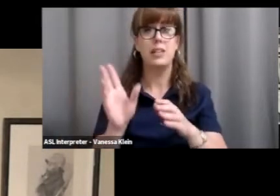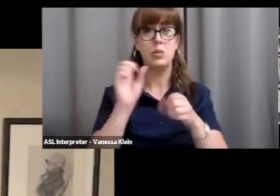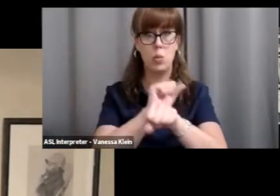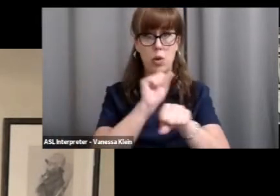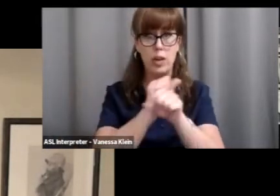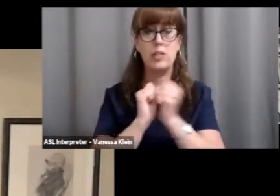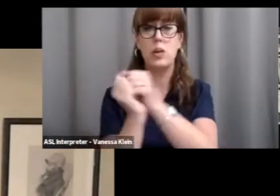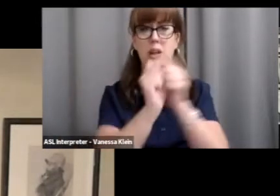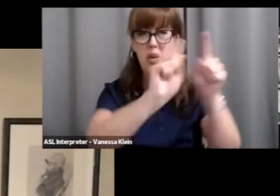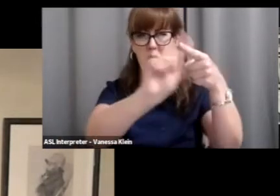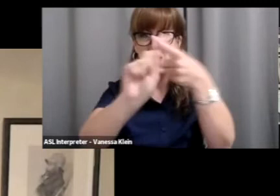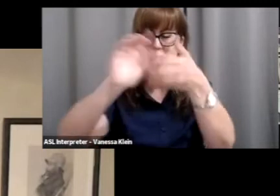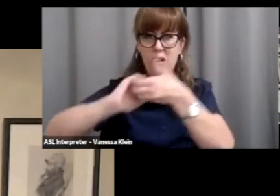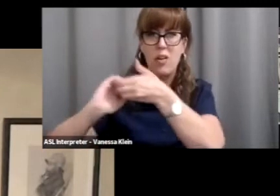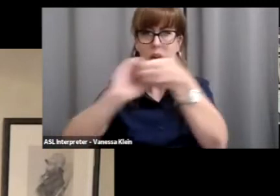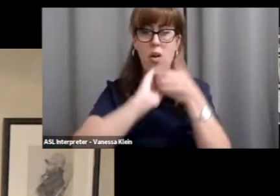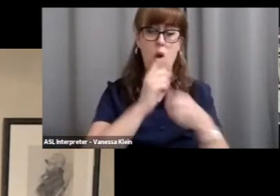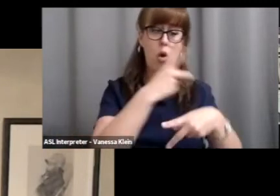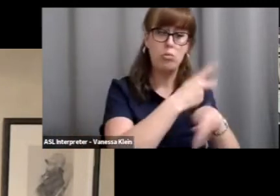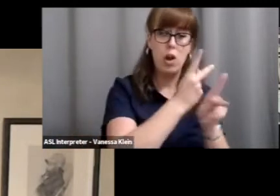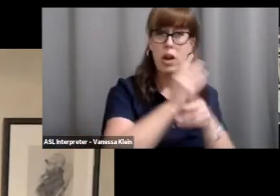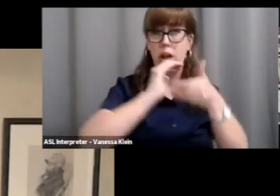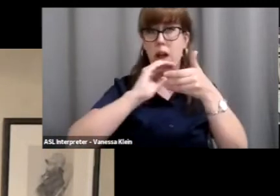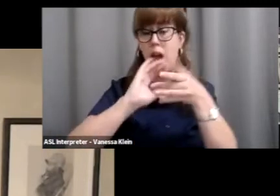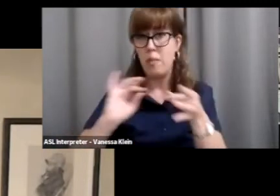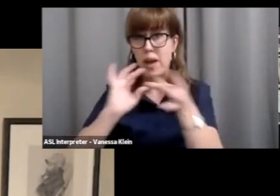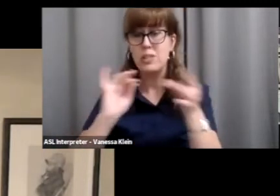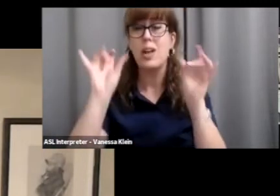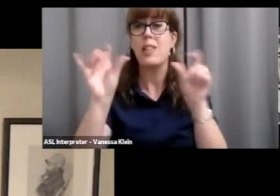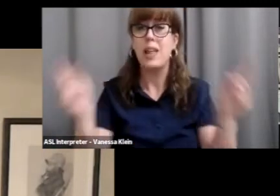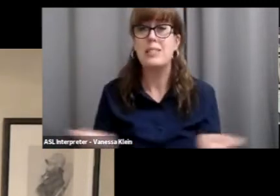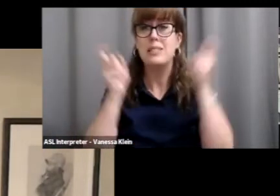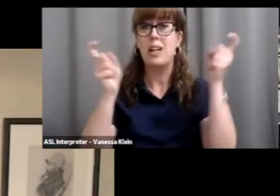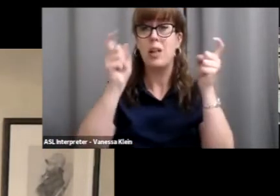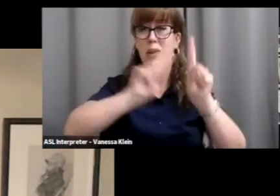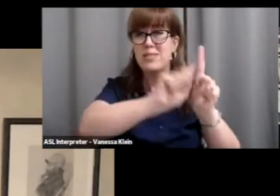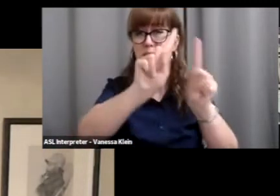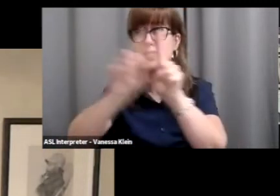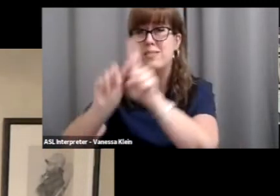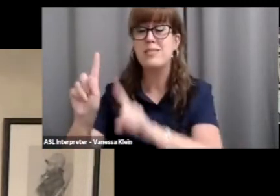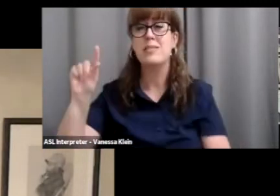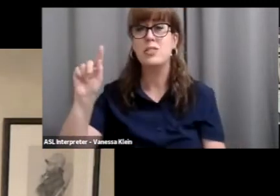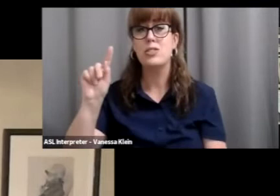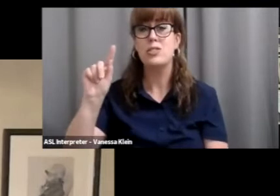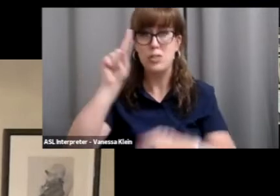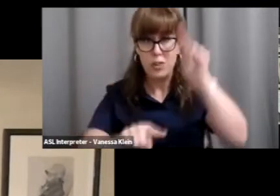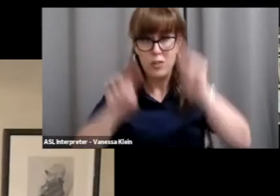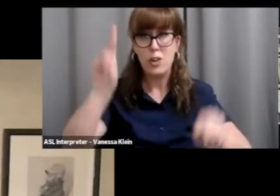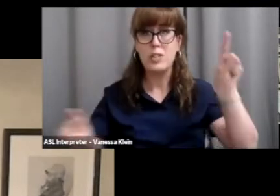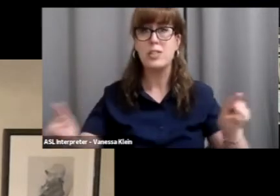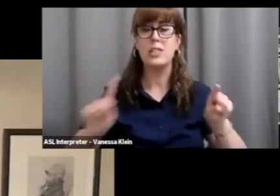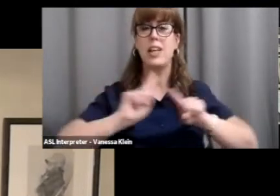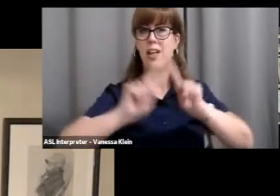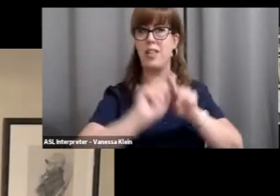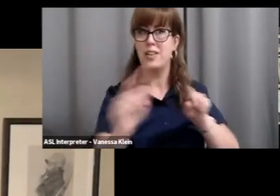and messaging that represents and celebrates diversity in all its forms, and why we are